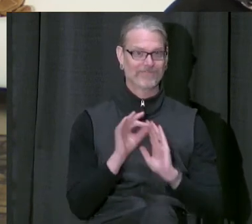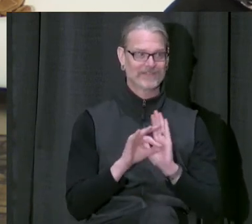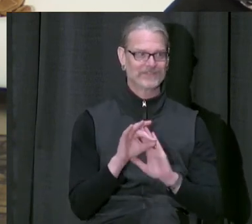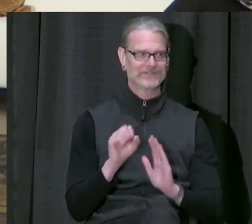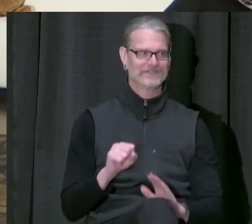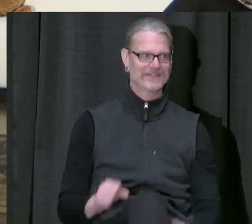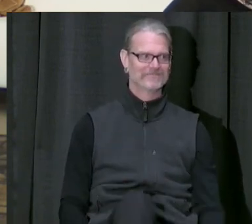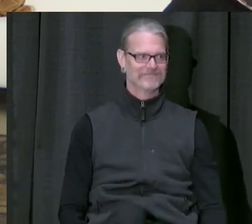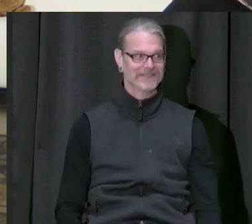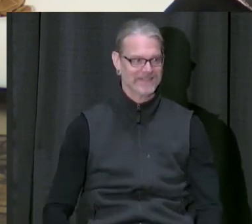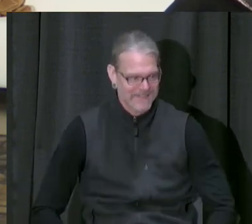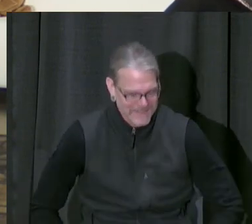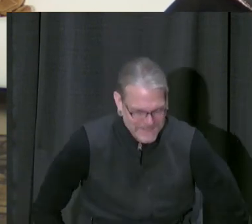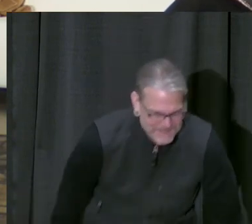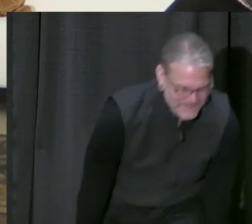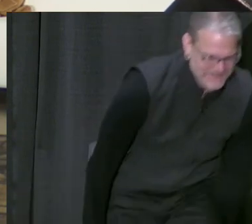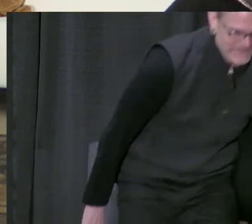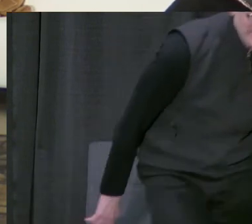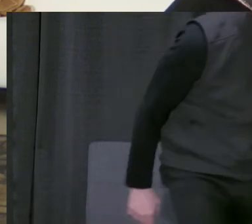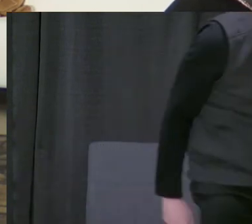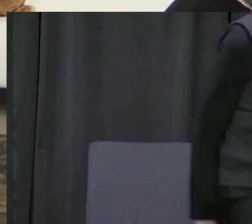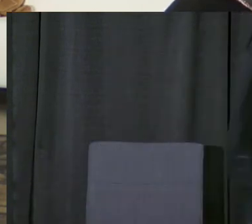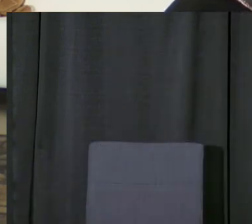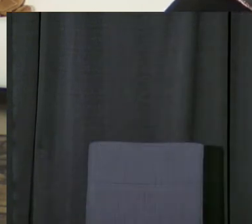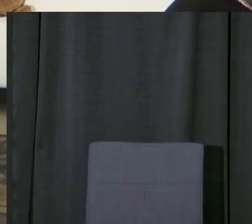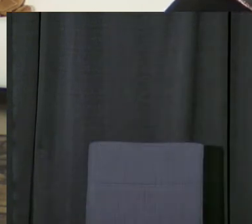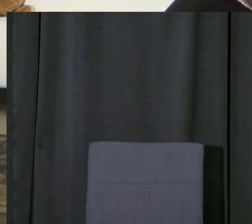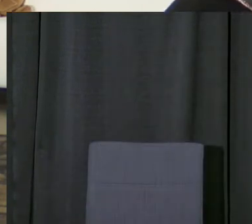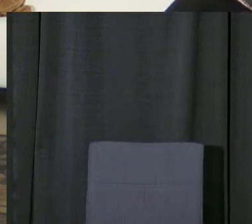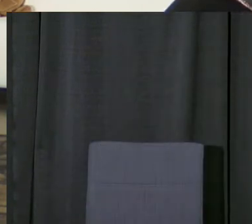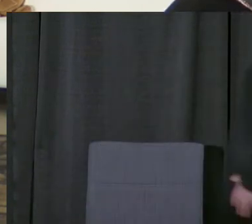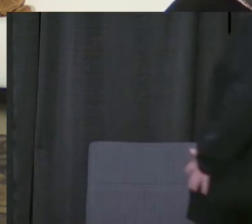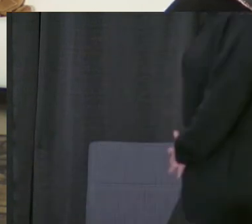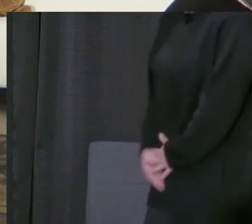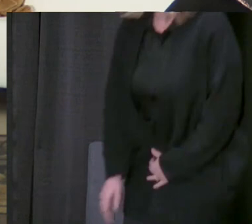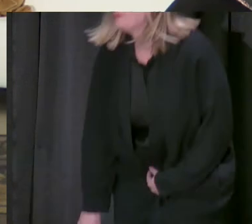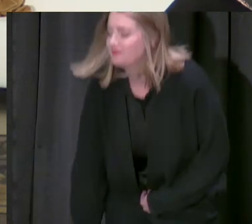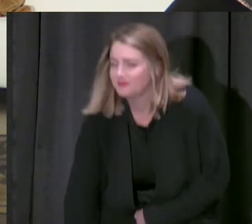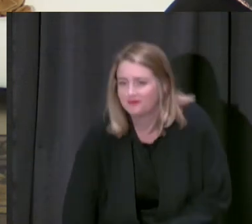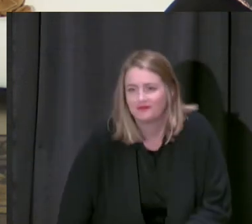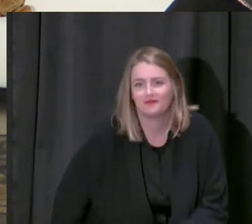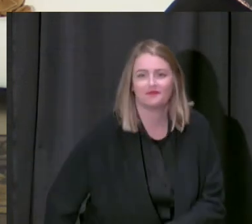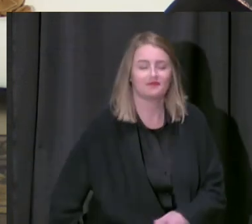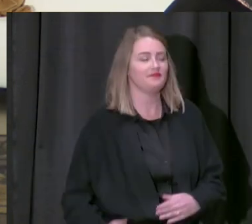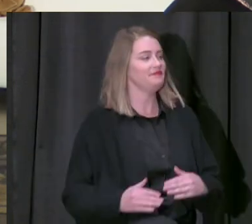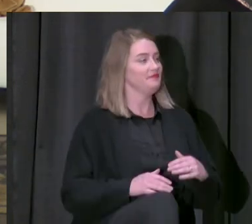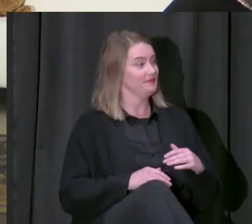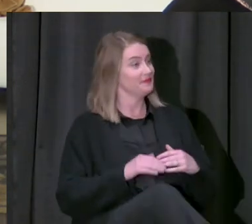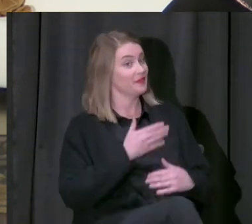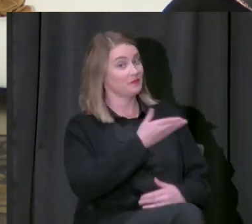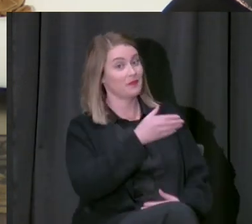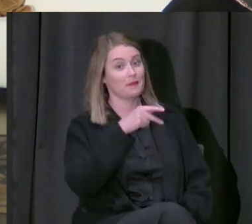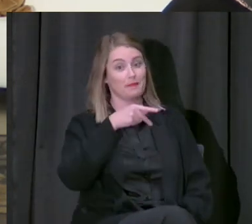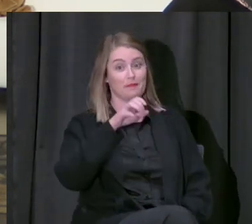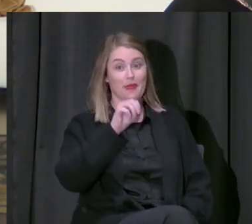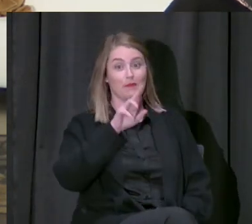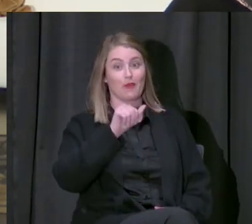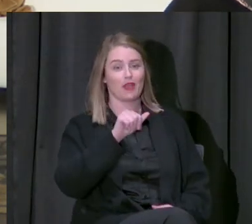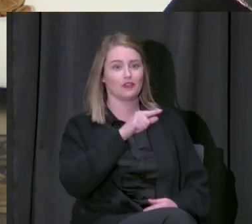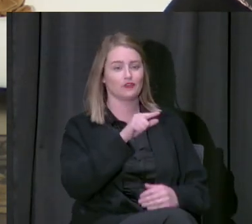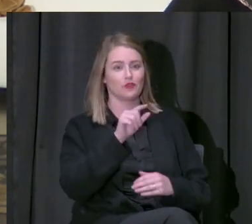So, Pamra, I know that you guys in Prime Video have been super busy doing awesome